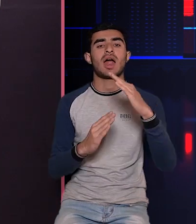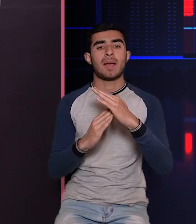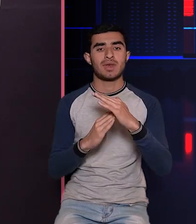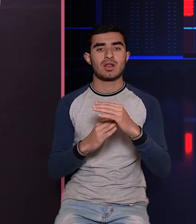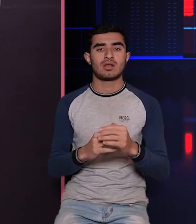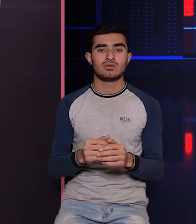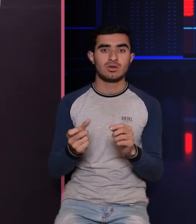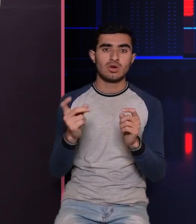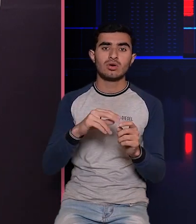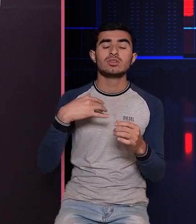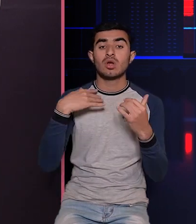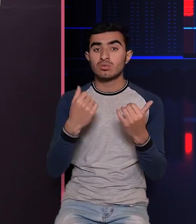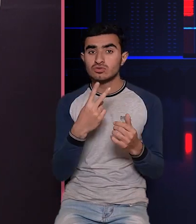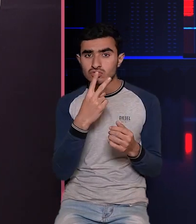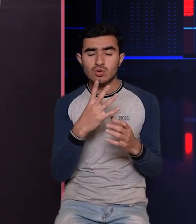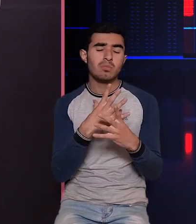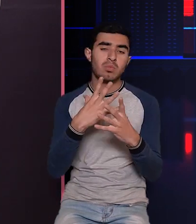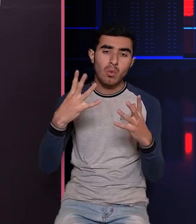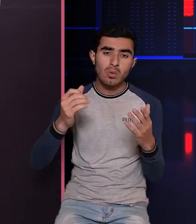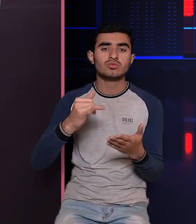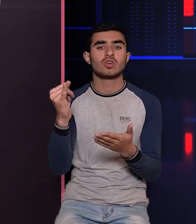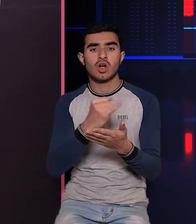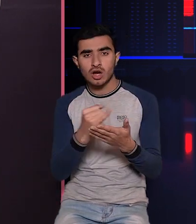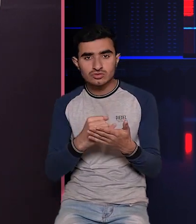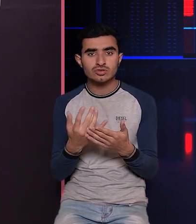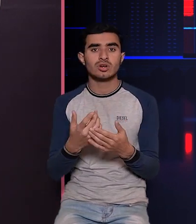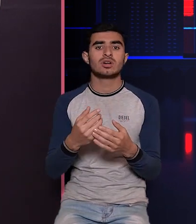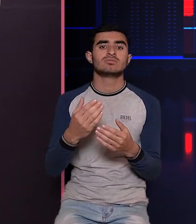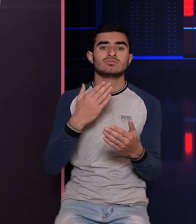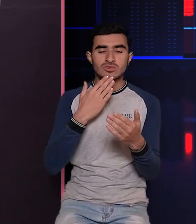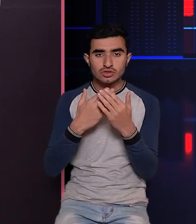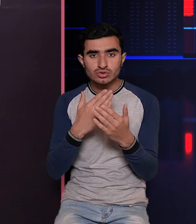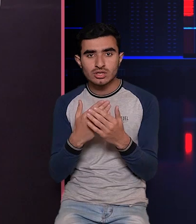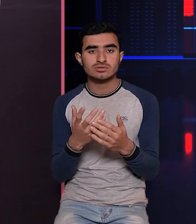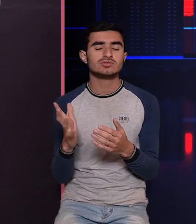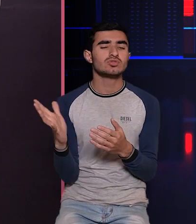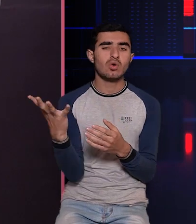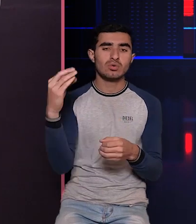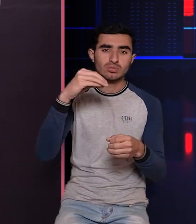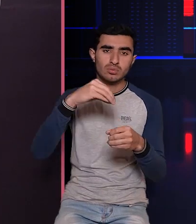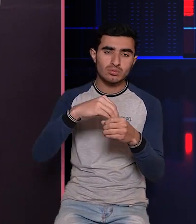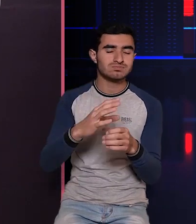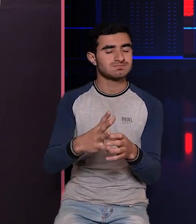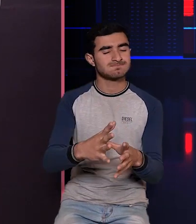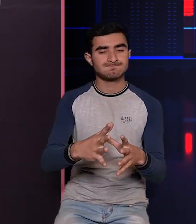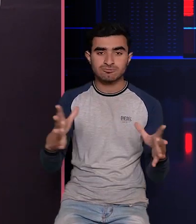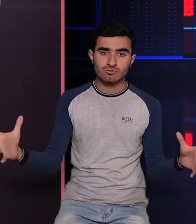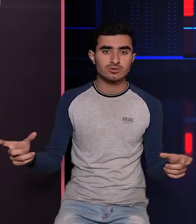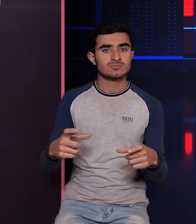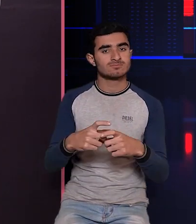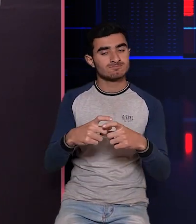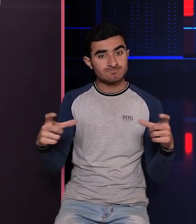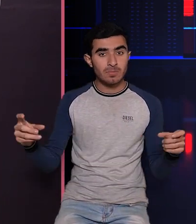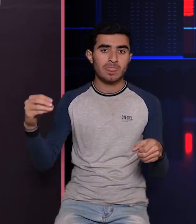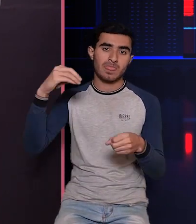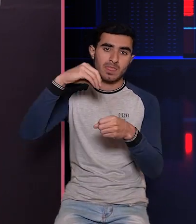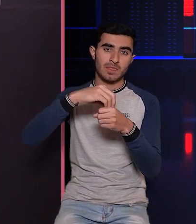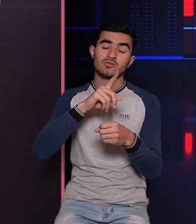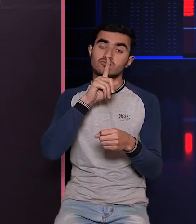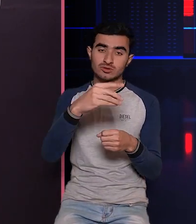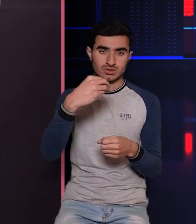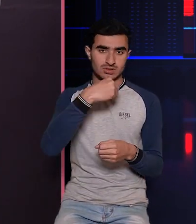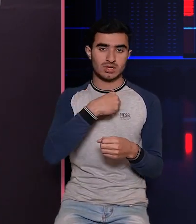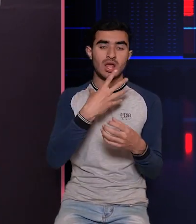literature, other disciplines of the arts. It's inbuilt in us. It's part of our DNA. So